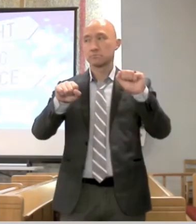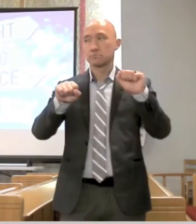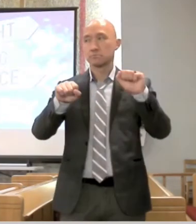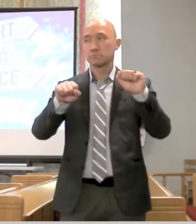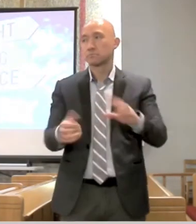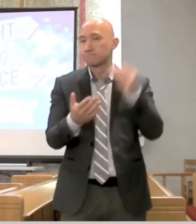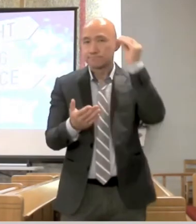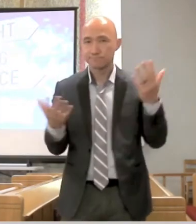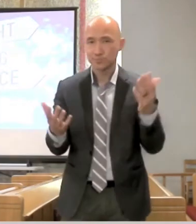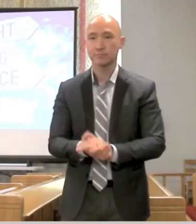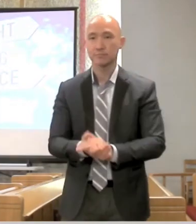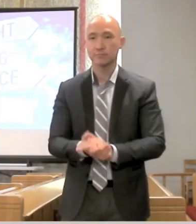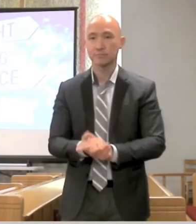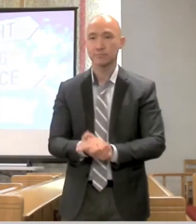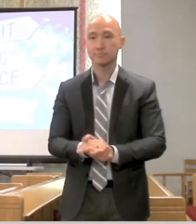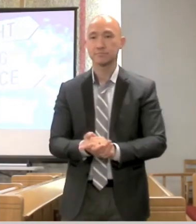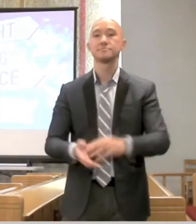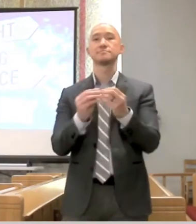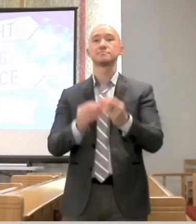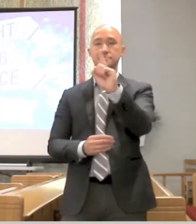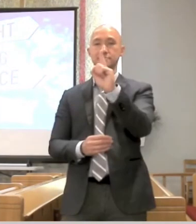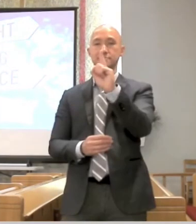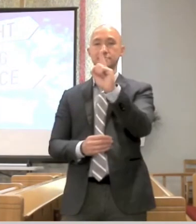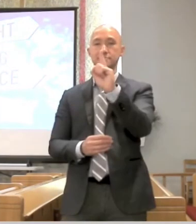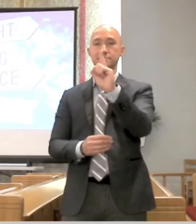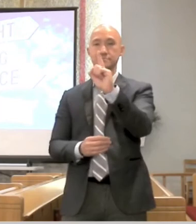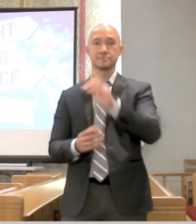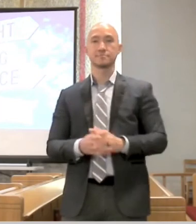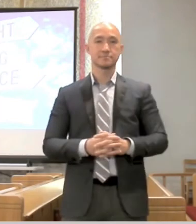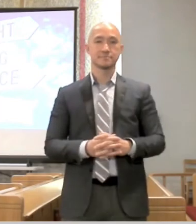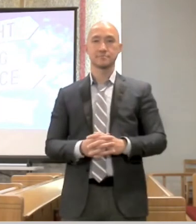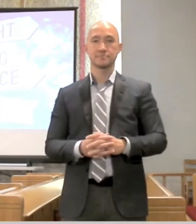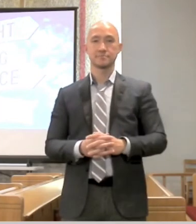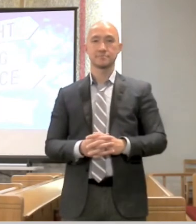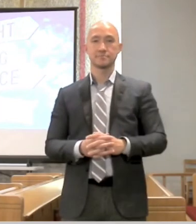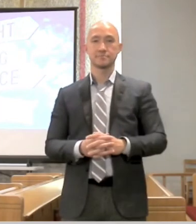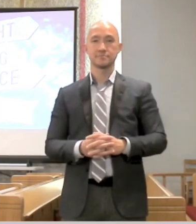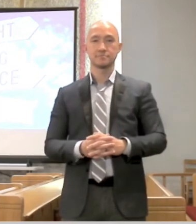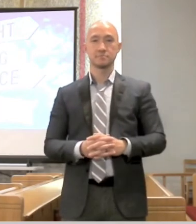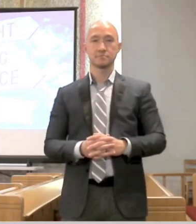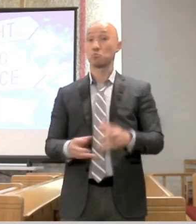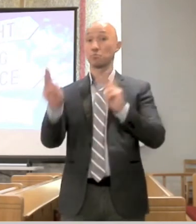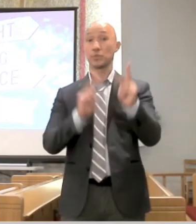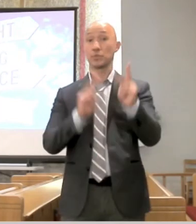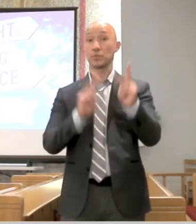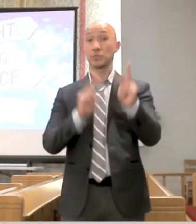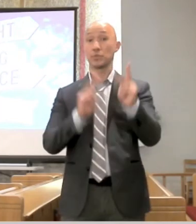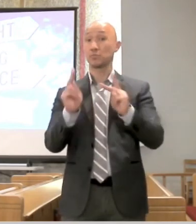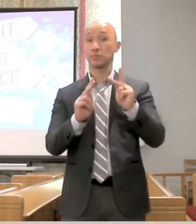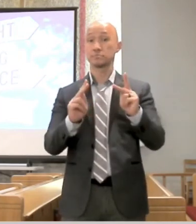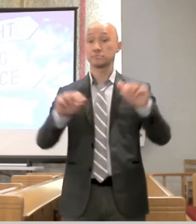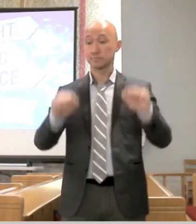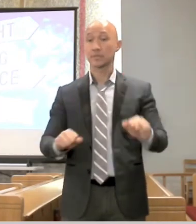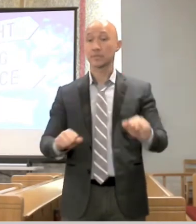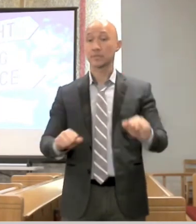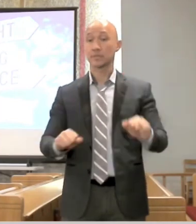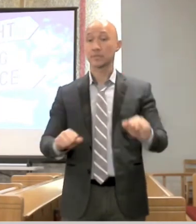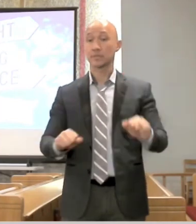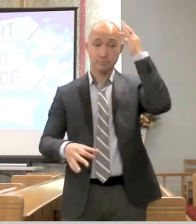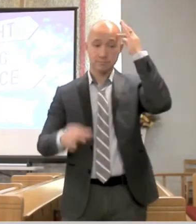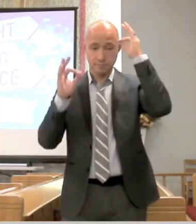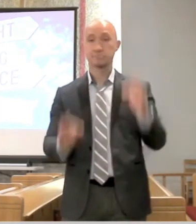about them? Well, I think the first thing we can say about this is that many choices are offered here, aren't there? I mean, time after